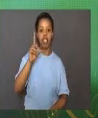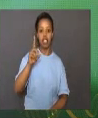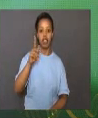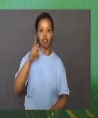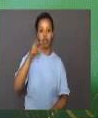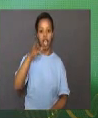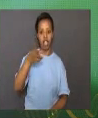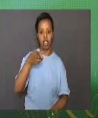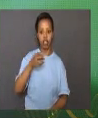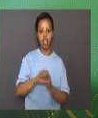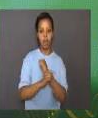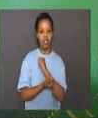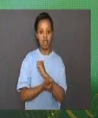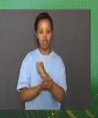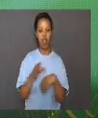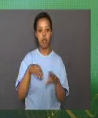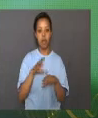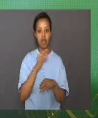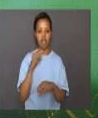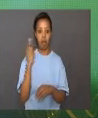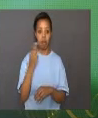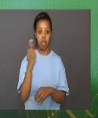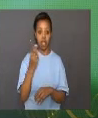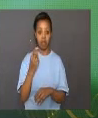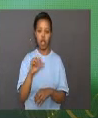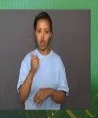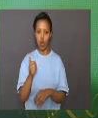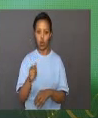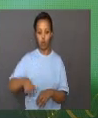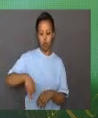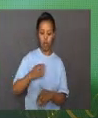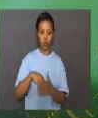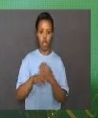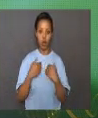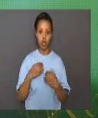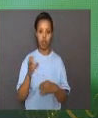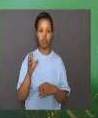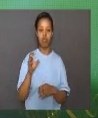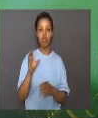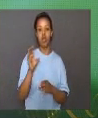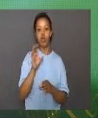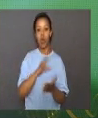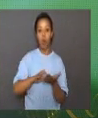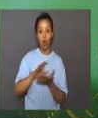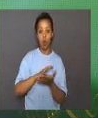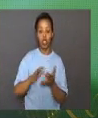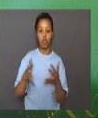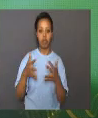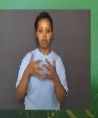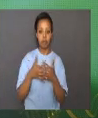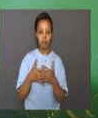NADPH, and other compounds found in the plant, the resulting molecules